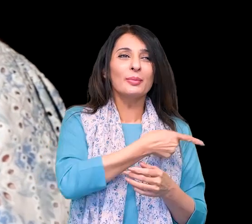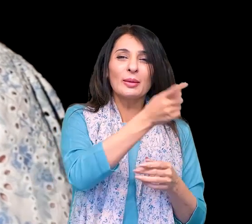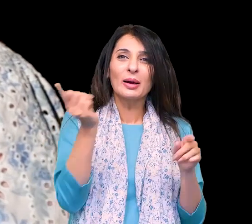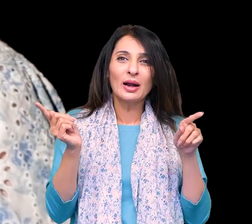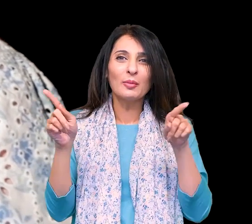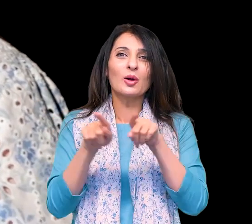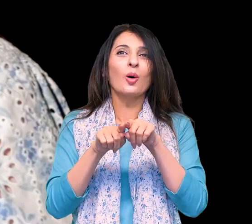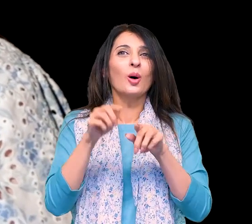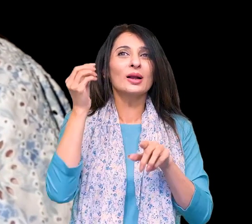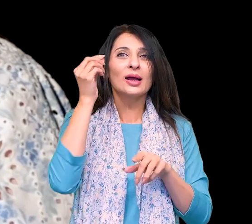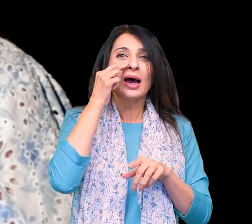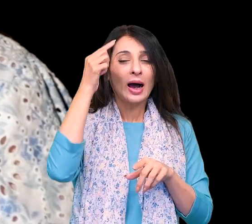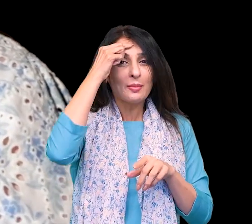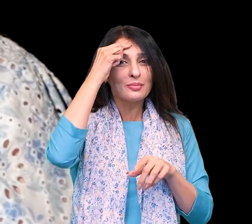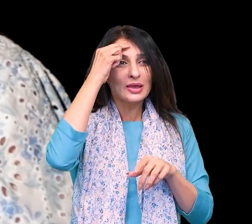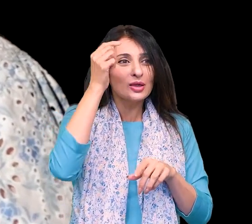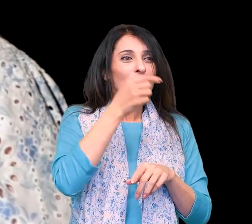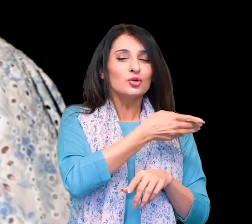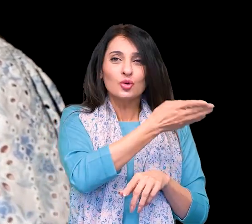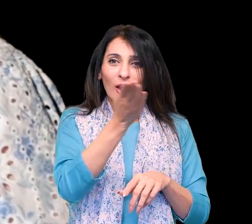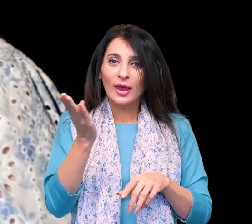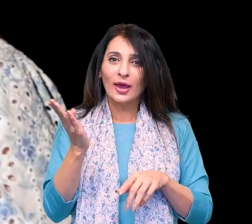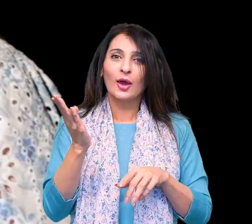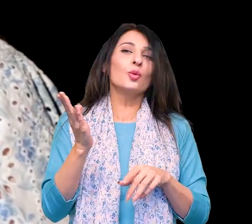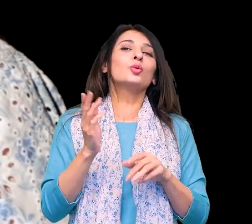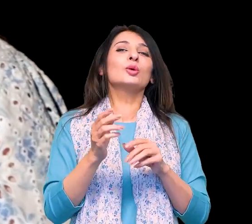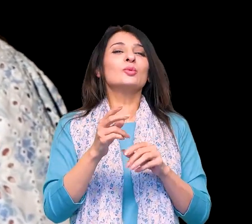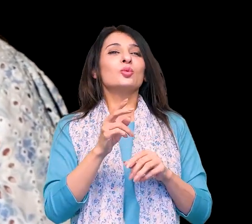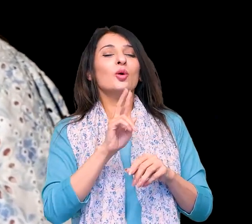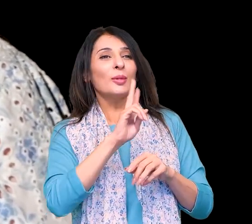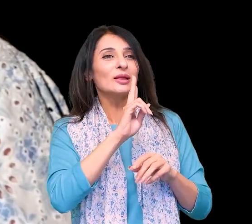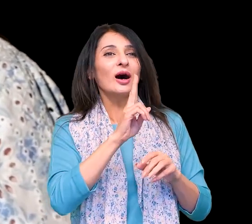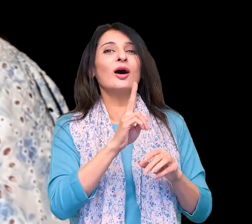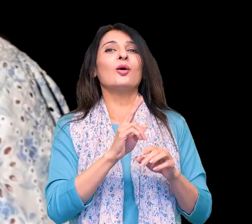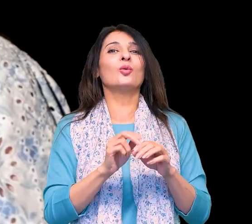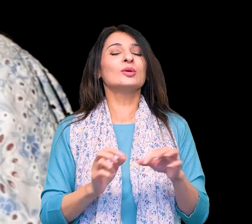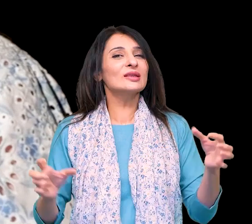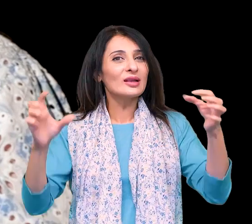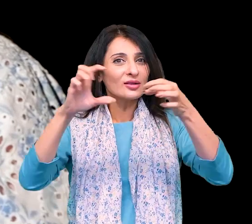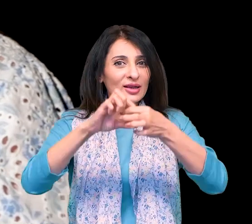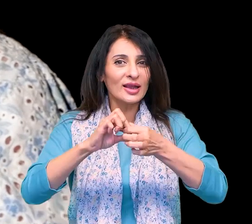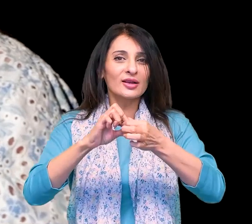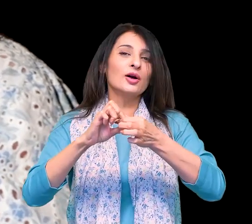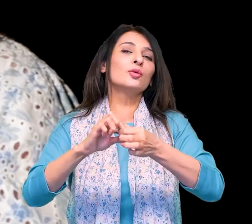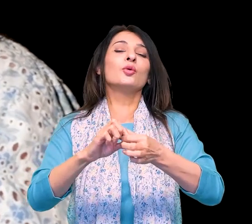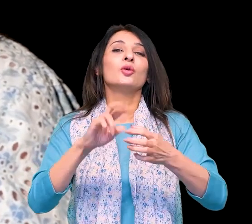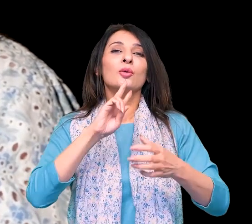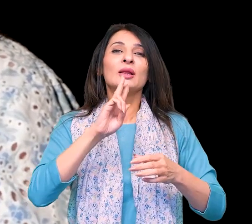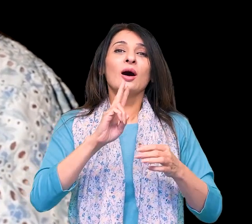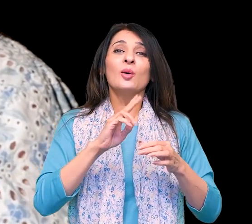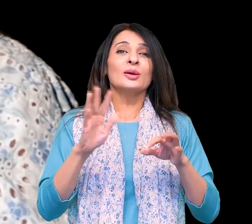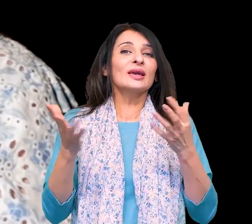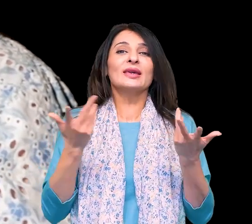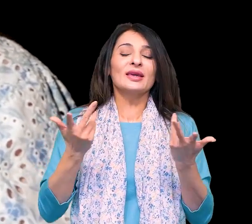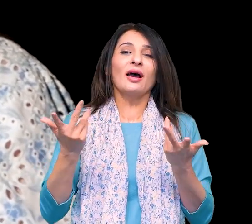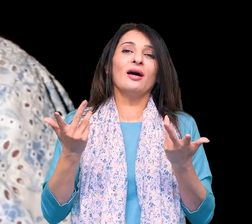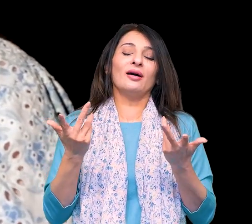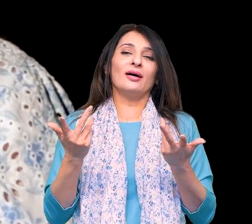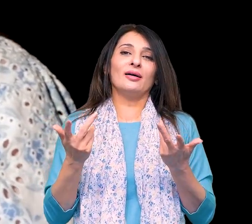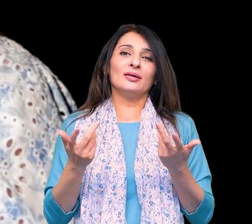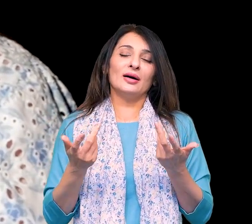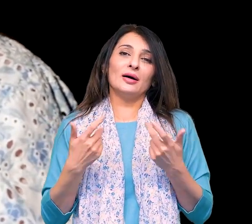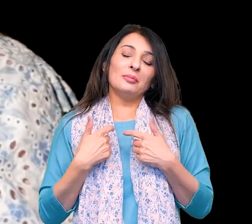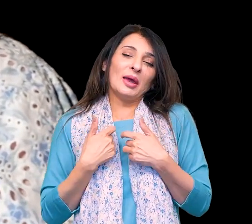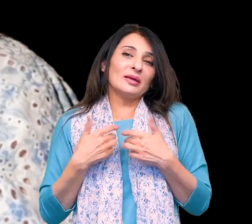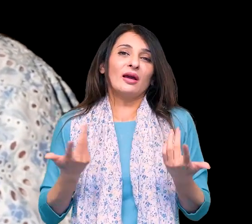and thousands of other mothers out there also looking for a similar community. So at Scaryammi, our mission is very